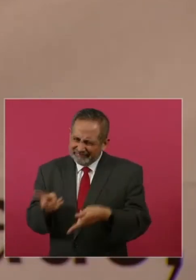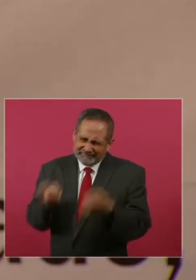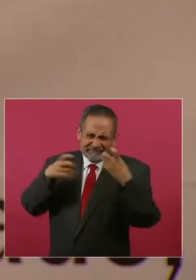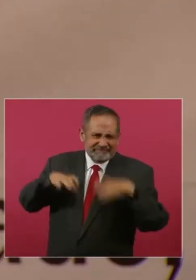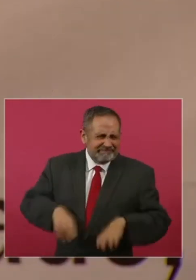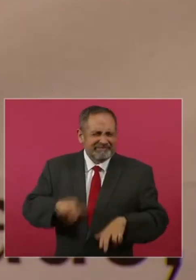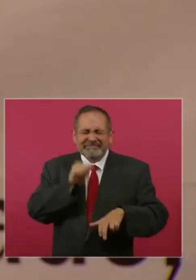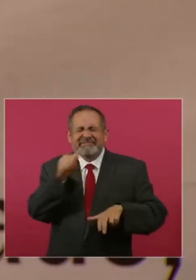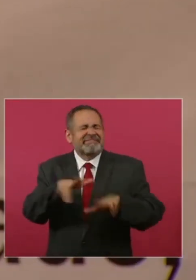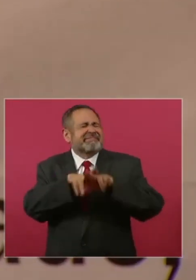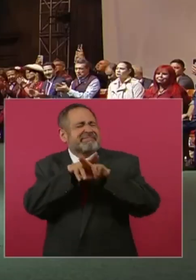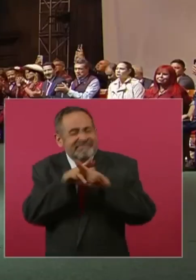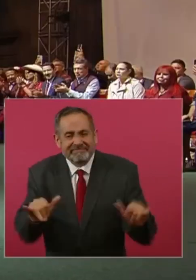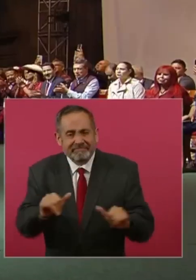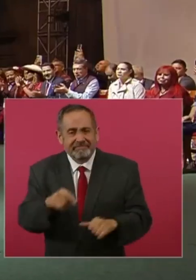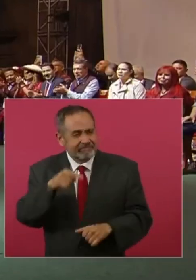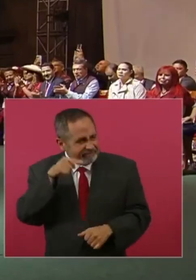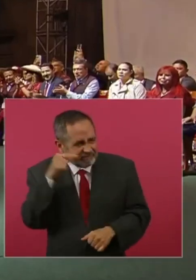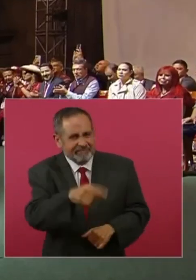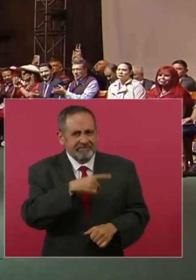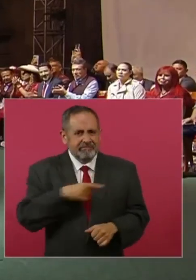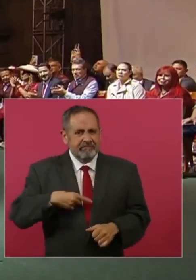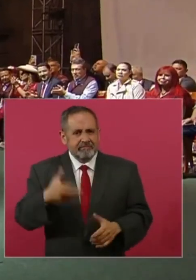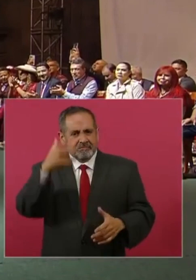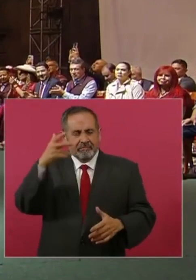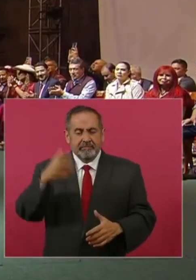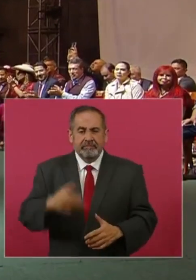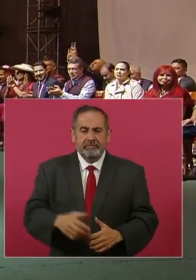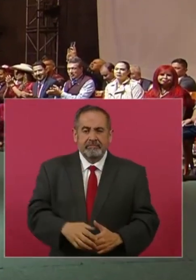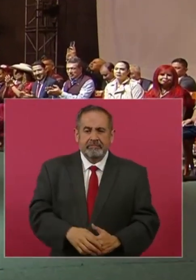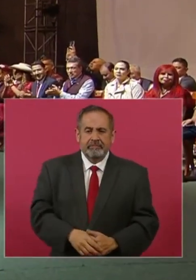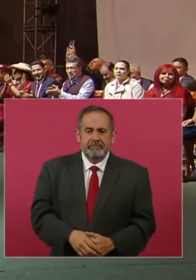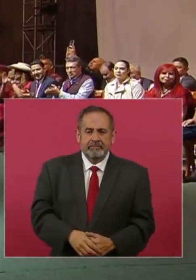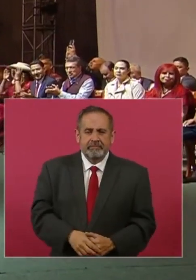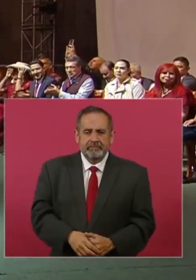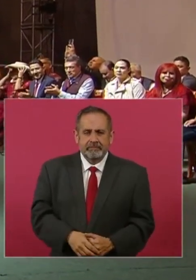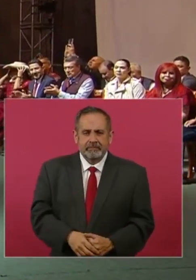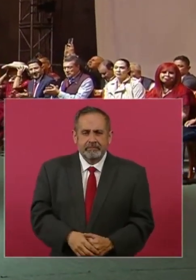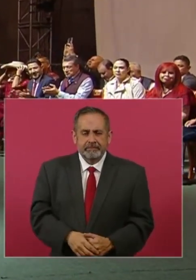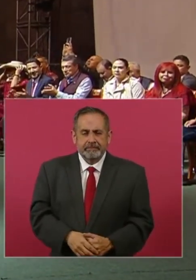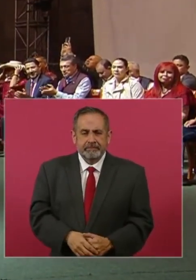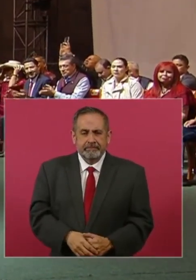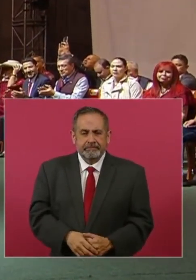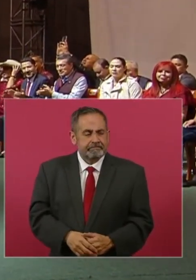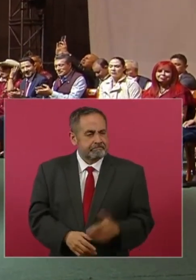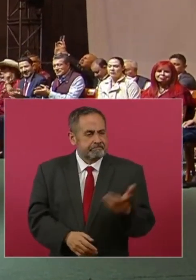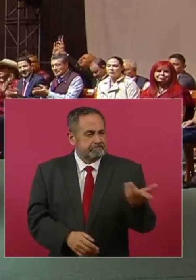no los demás lying, no more stealing from the public. No es